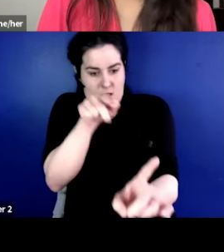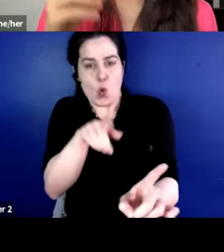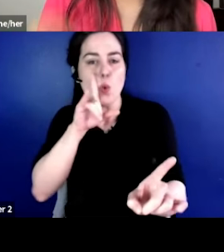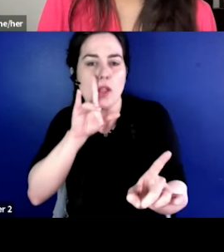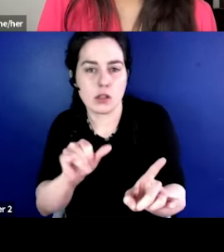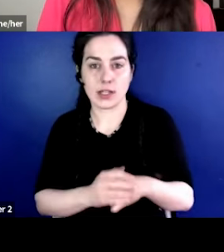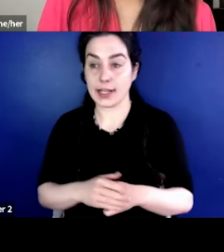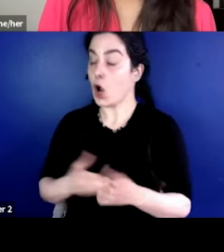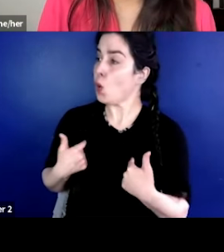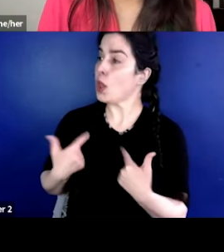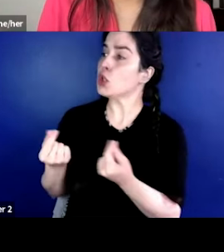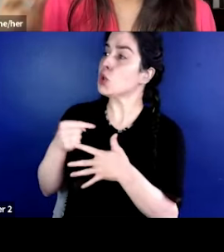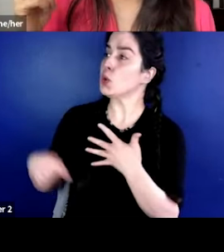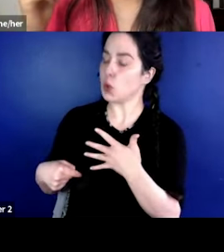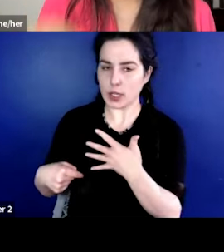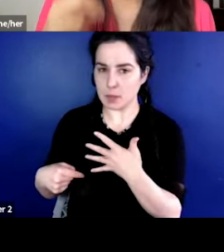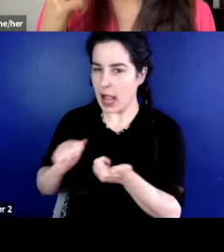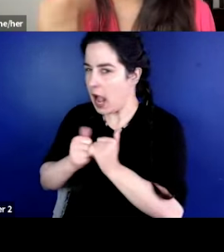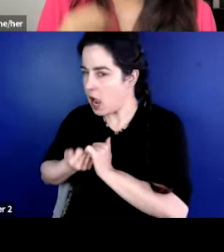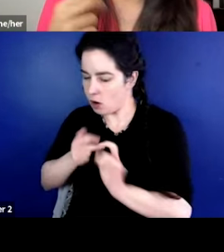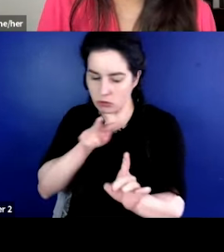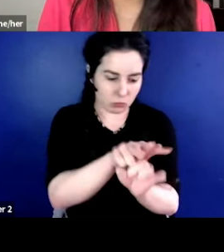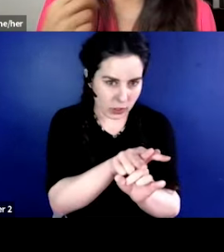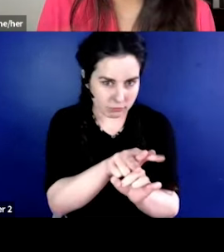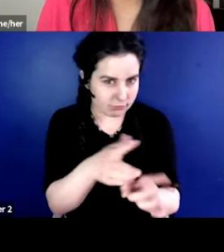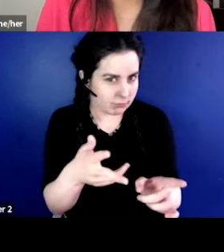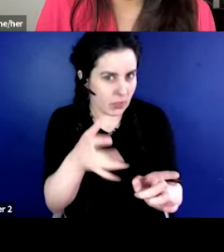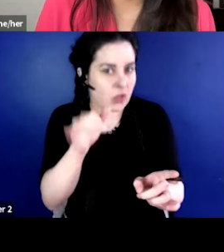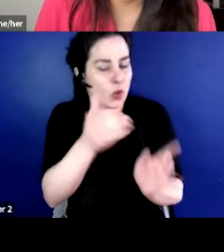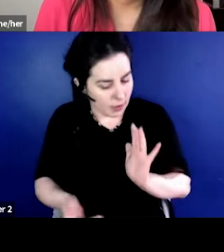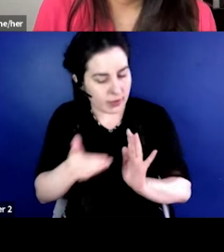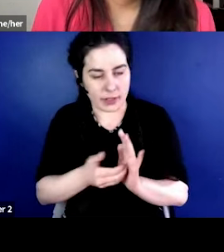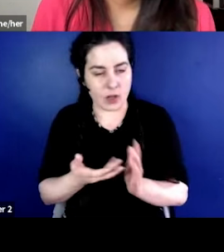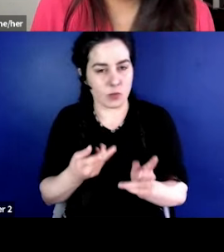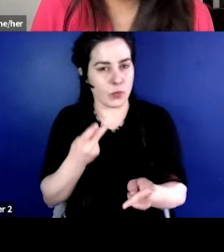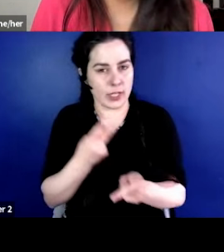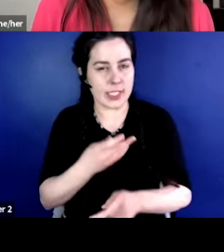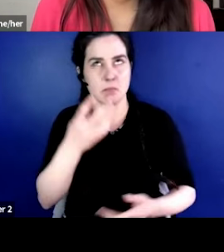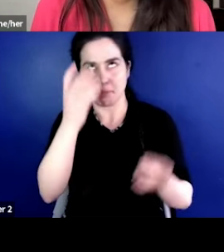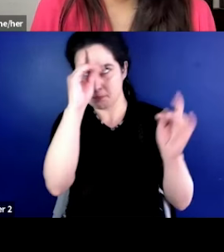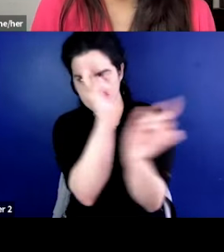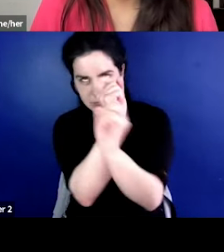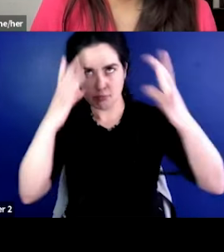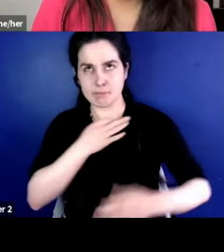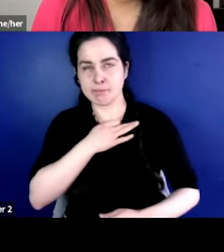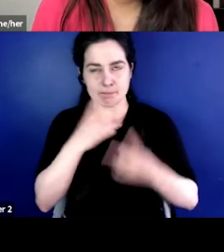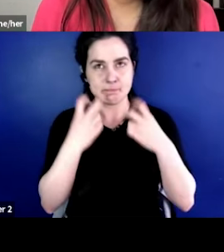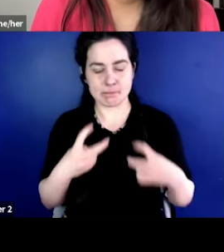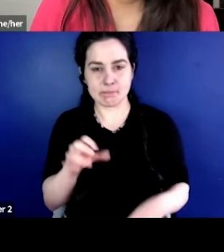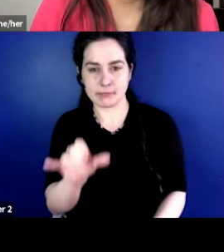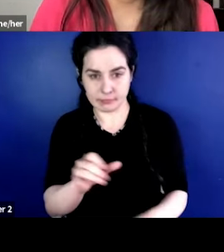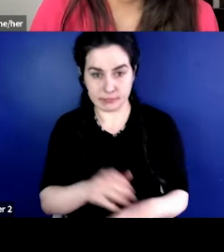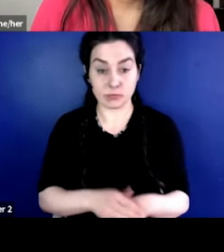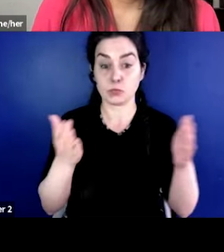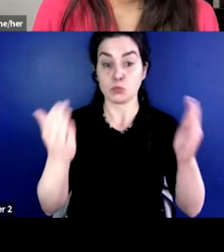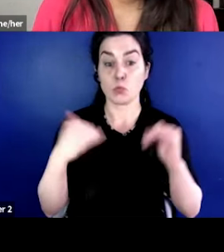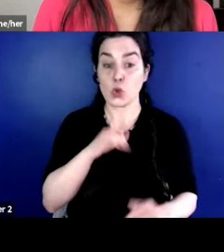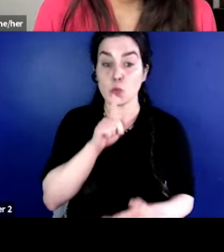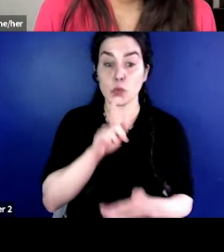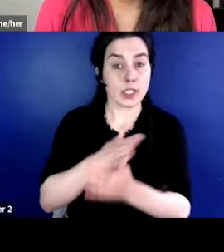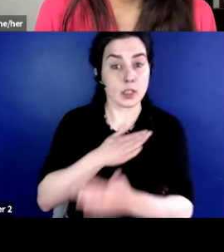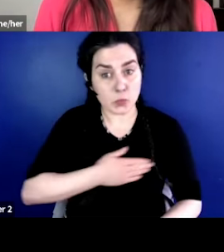but what does that actually look like on the ground? And that was a question we kept asking time and time again. We also really appreciated groups like CUPE